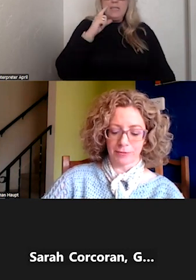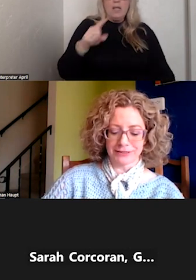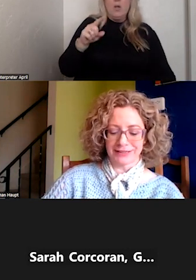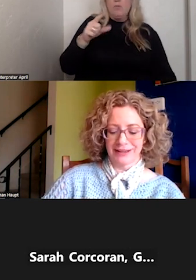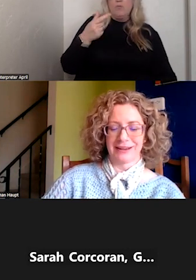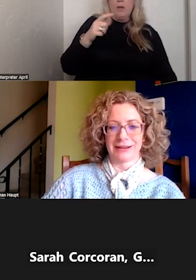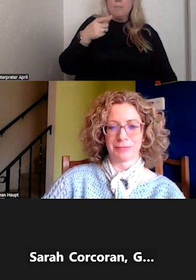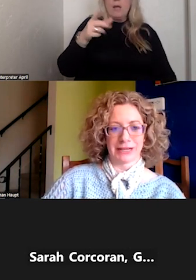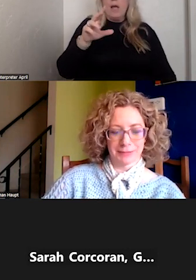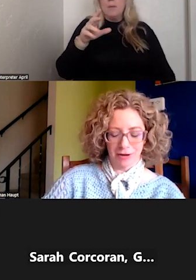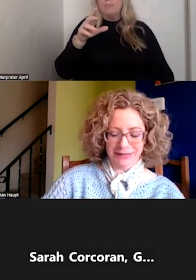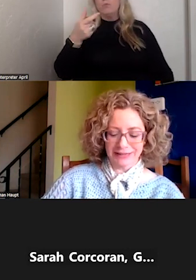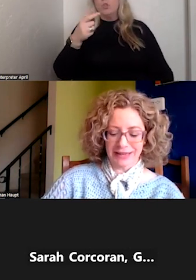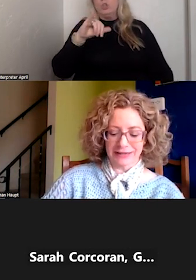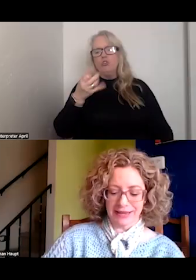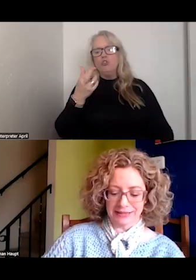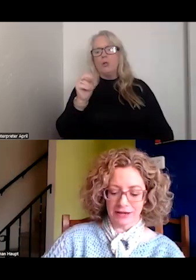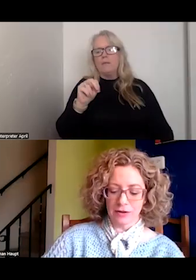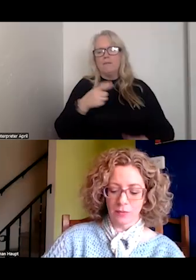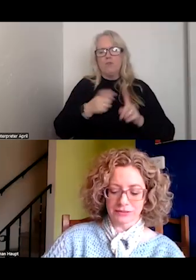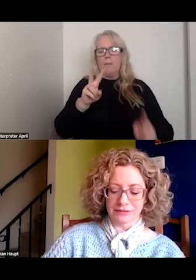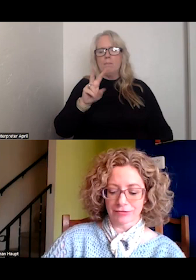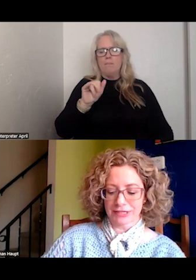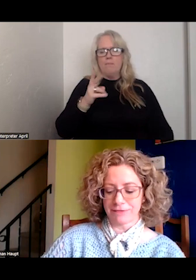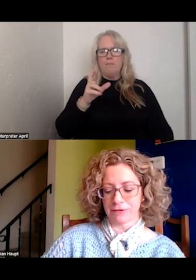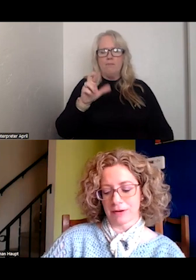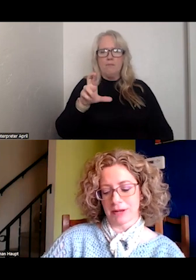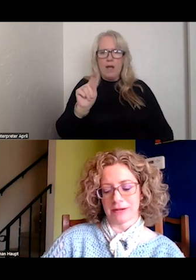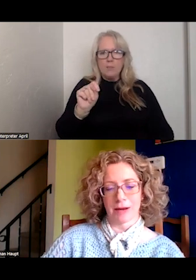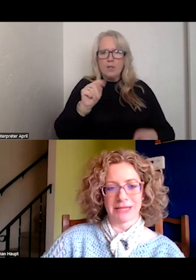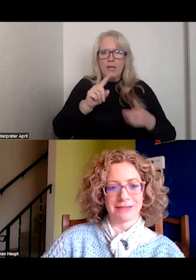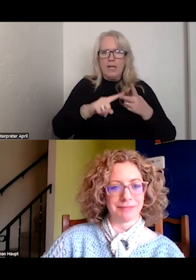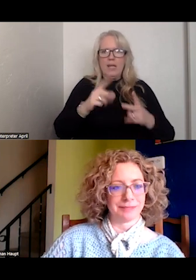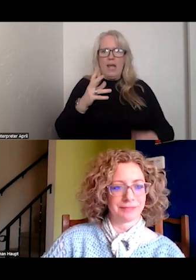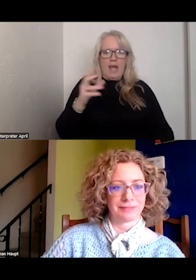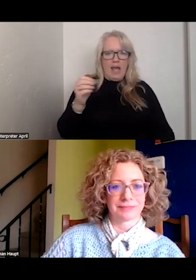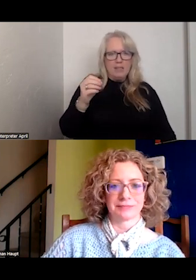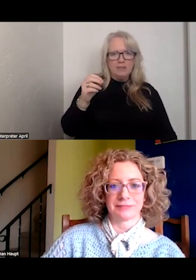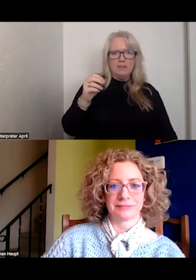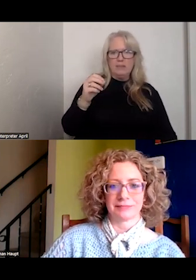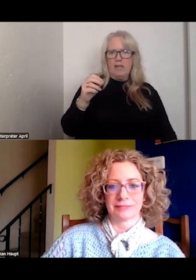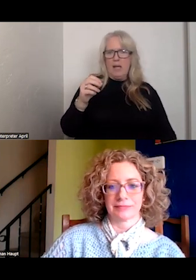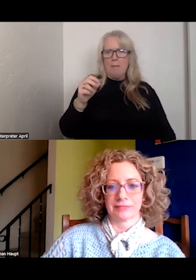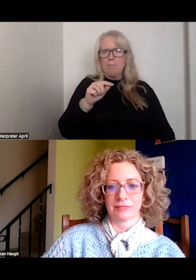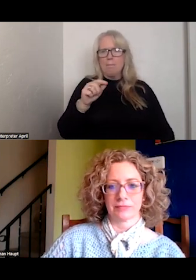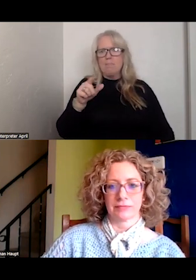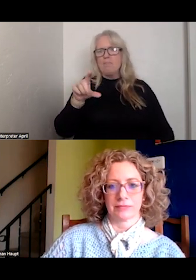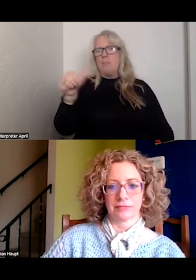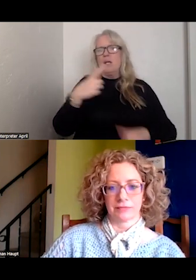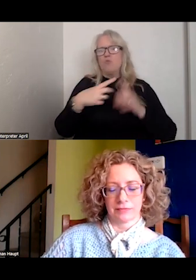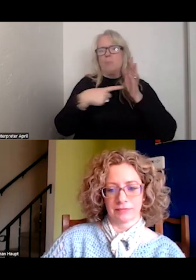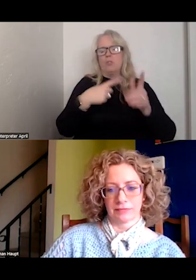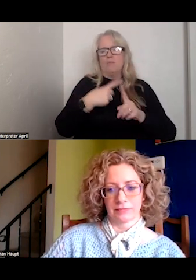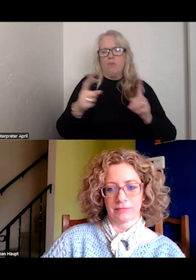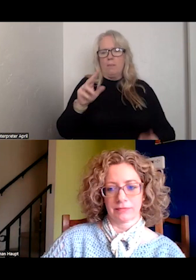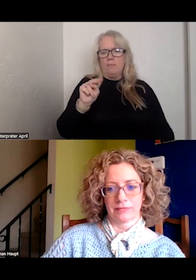from Vibrant, bringing him on again, and Hannah Kozlowski from NAMI. Thanks, Megan. We'll